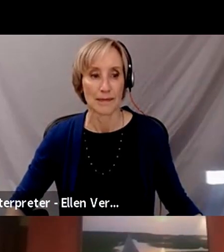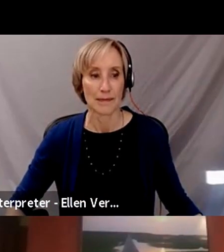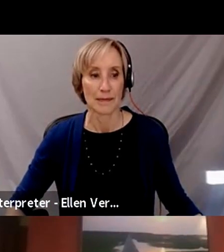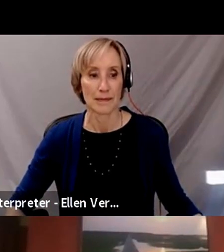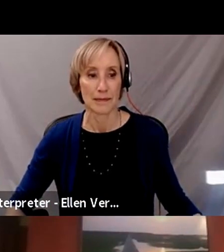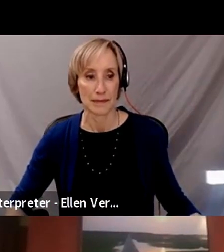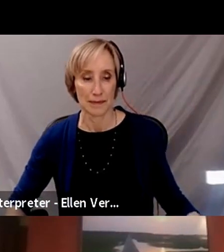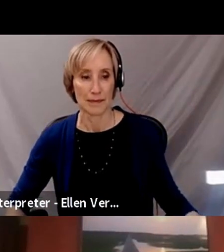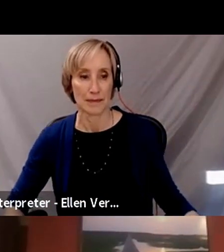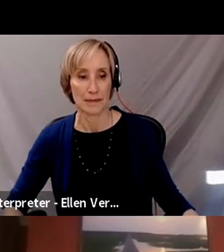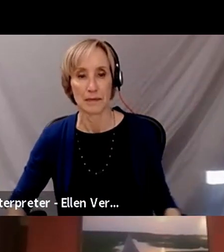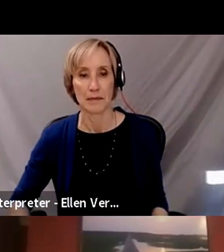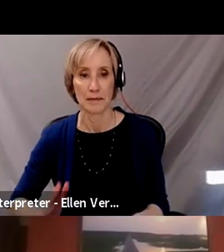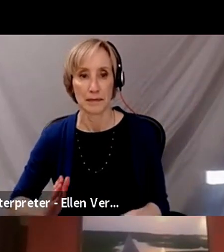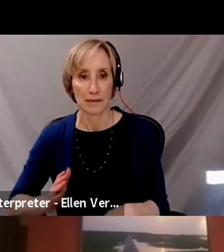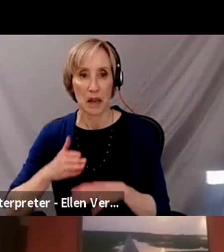Yeah, go ahead, Thomas.